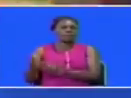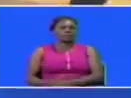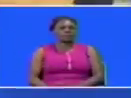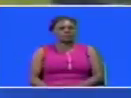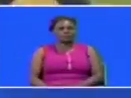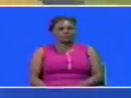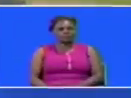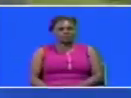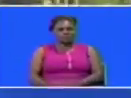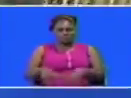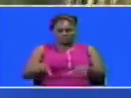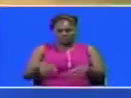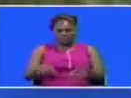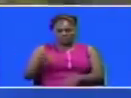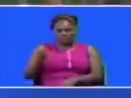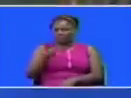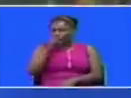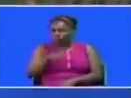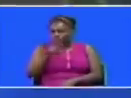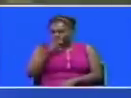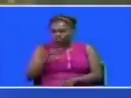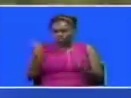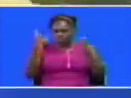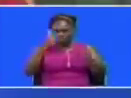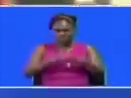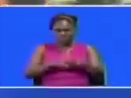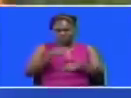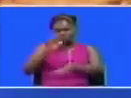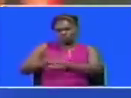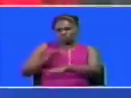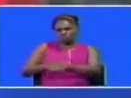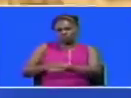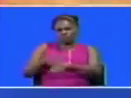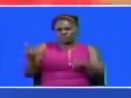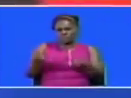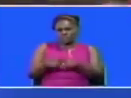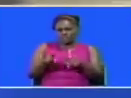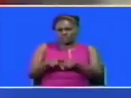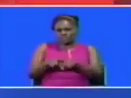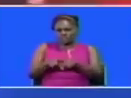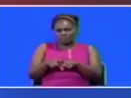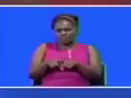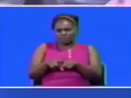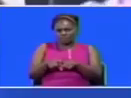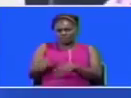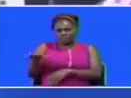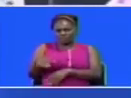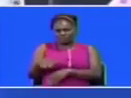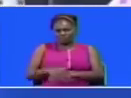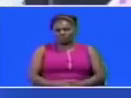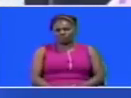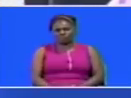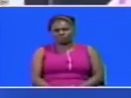For both the driver of matatus and tuk-tuks, the festive season has been a good one, as holiday makers descended on the area.